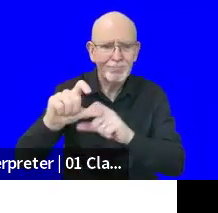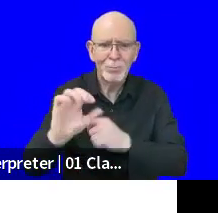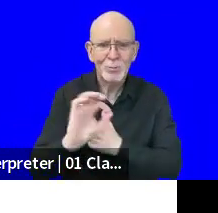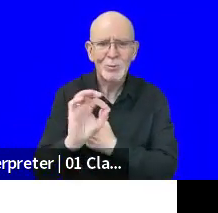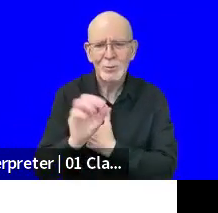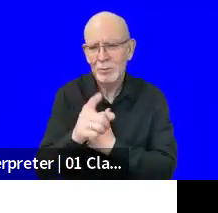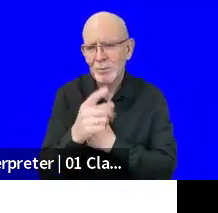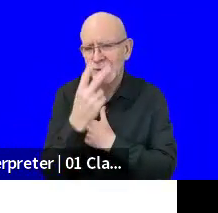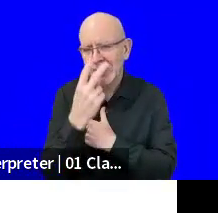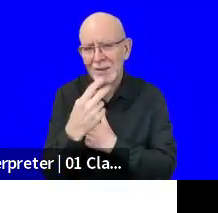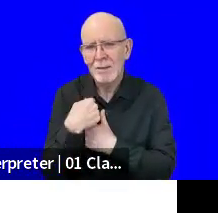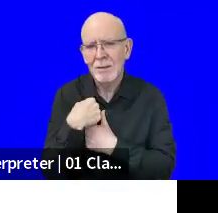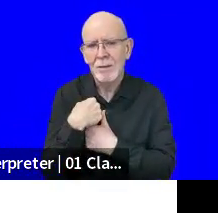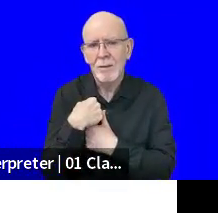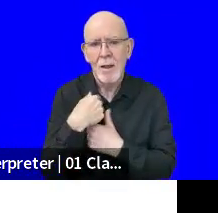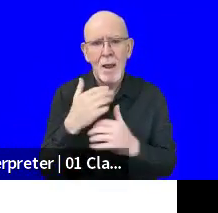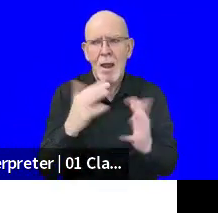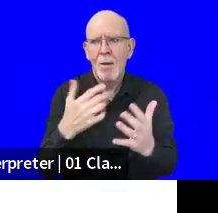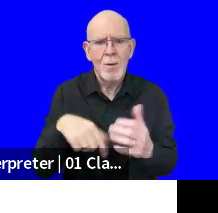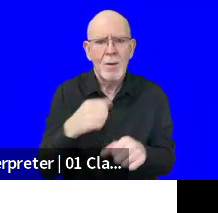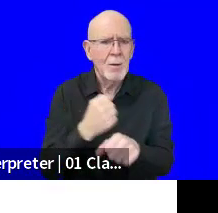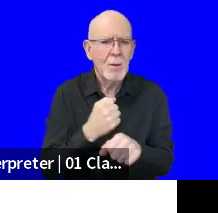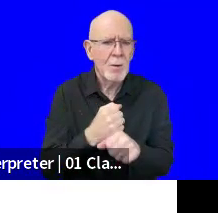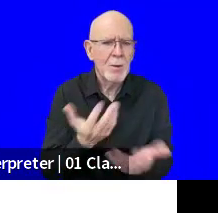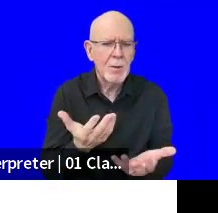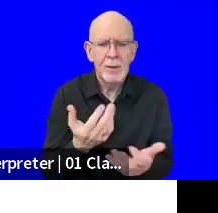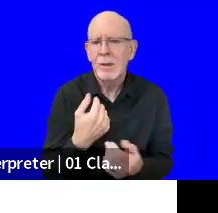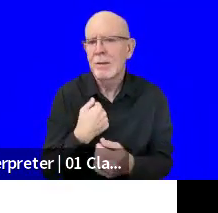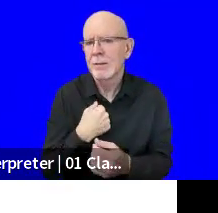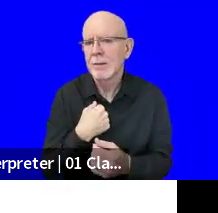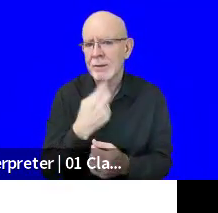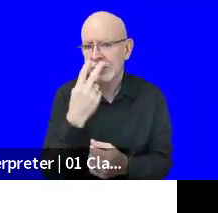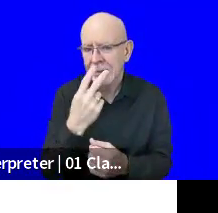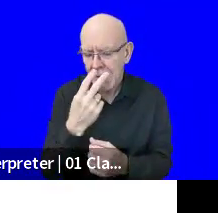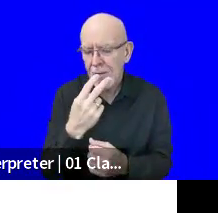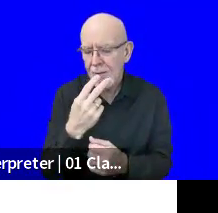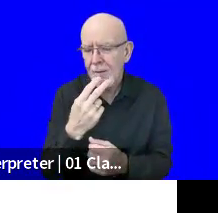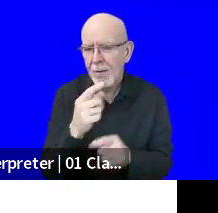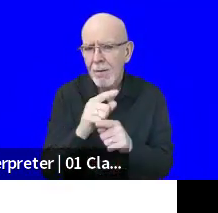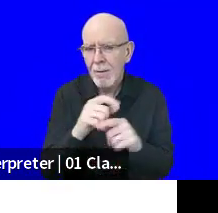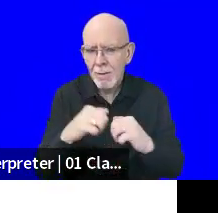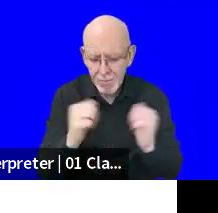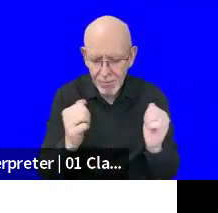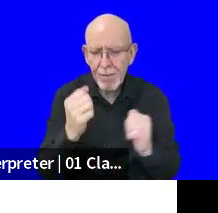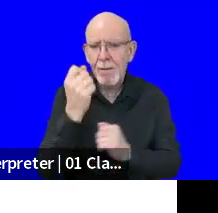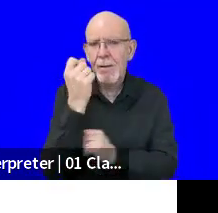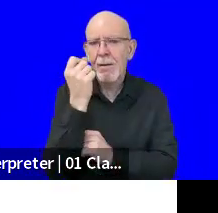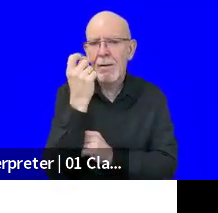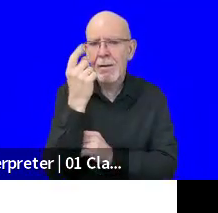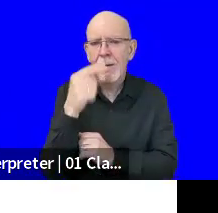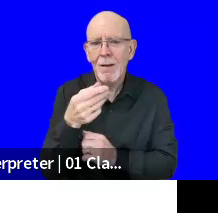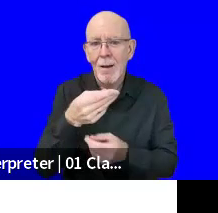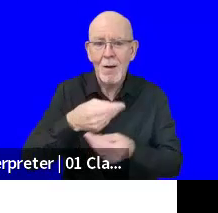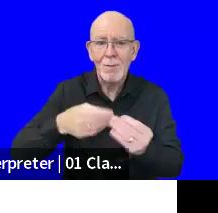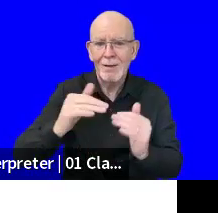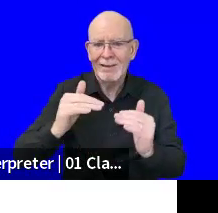of the economic disadvantage that people with disabilities and their families face, and a better idea of how many of them are living